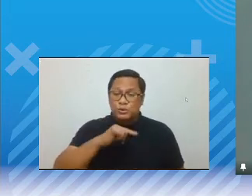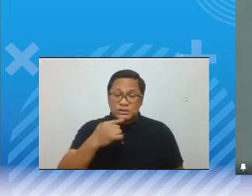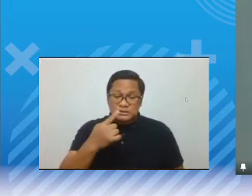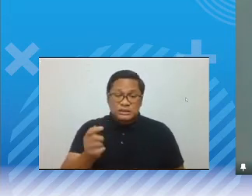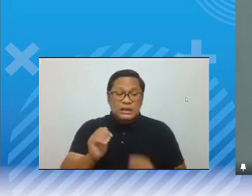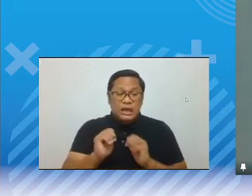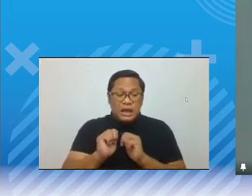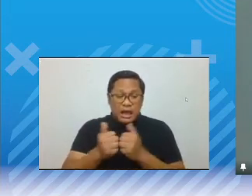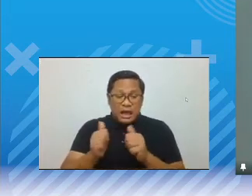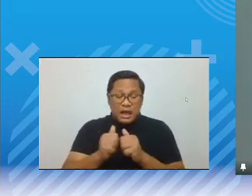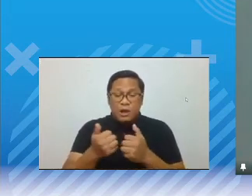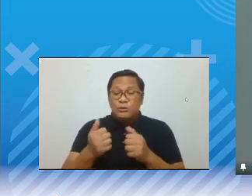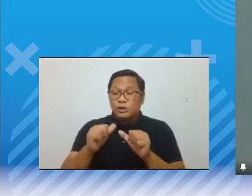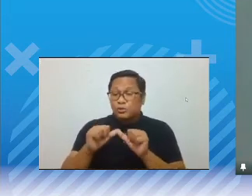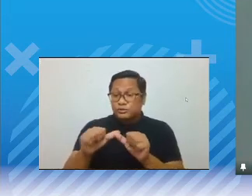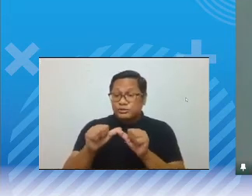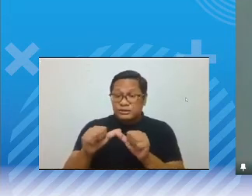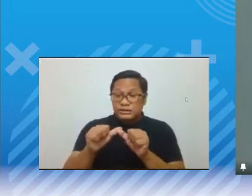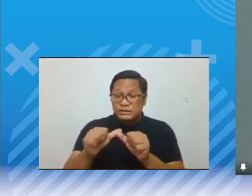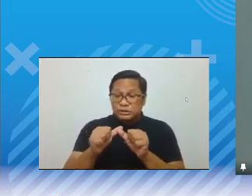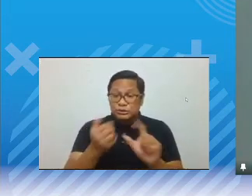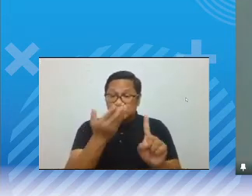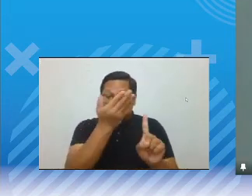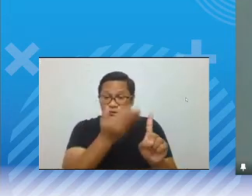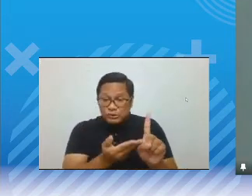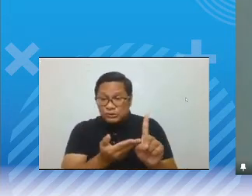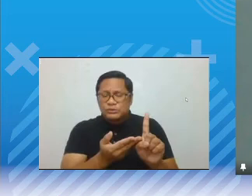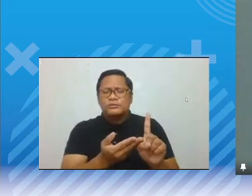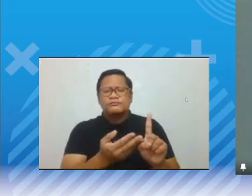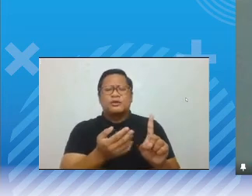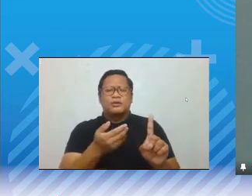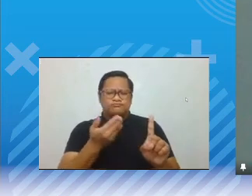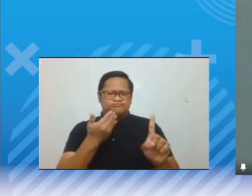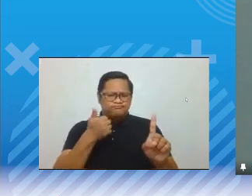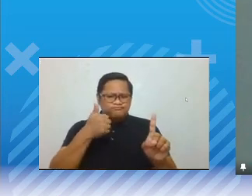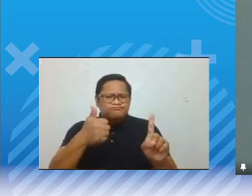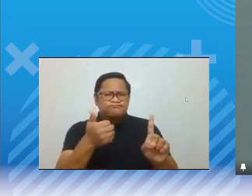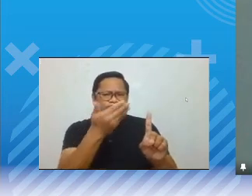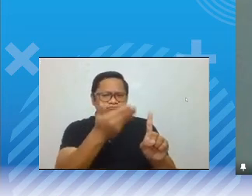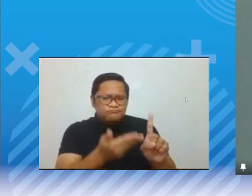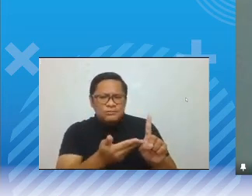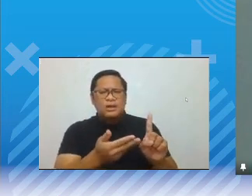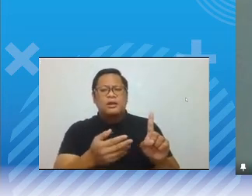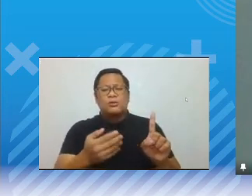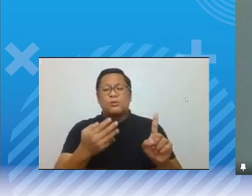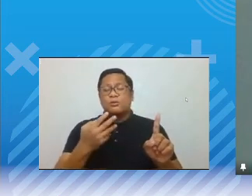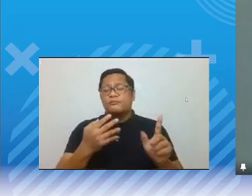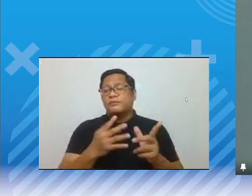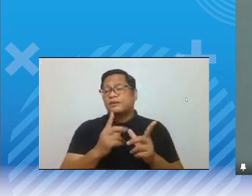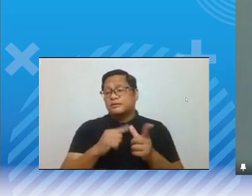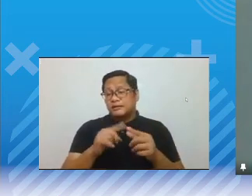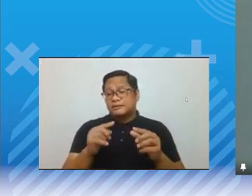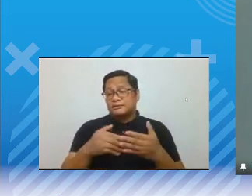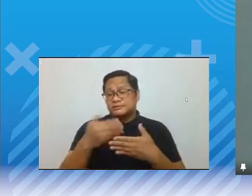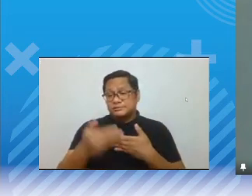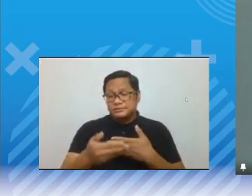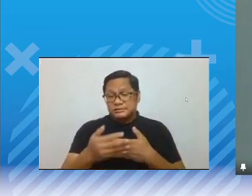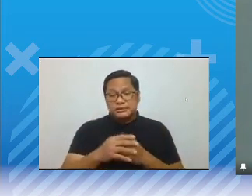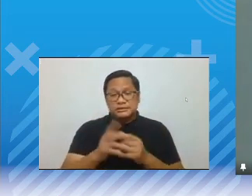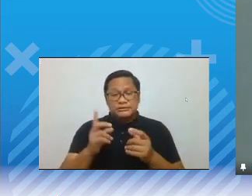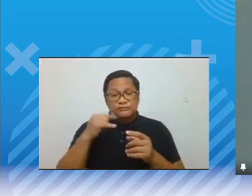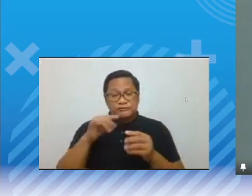natin ma-maintain yung kanilang well-being, yung health ng kanilang well-being. And then, support for